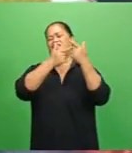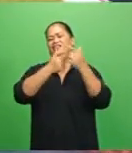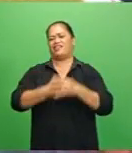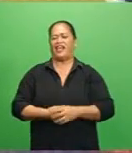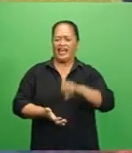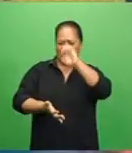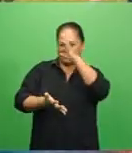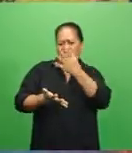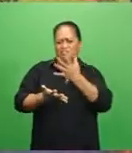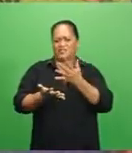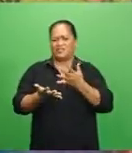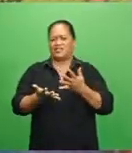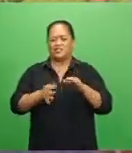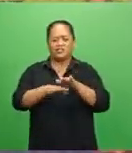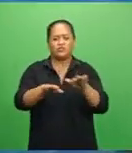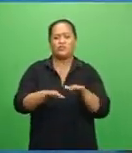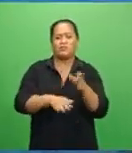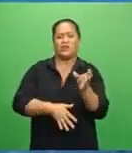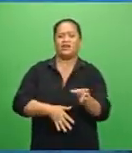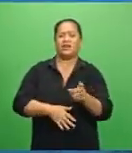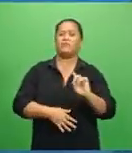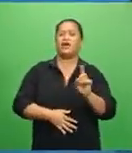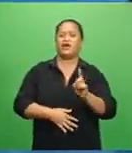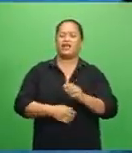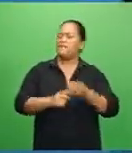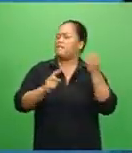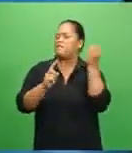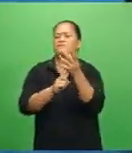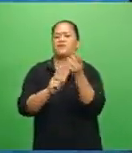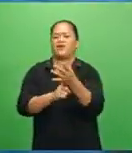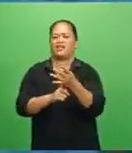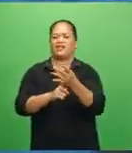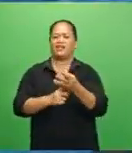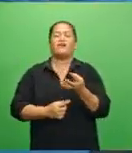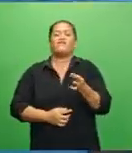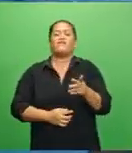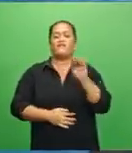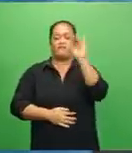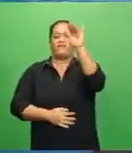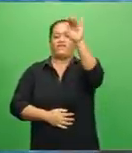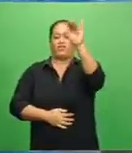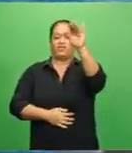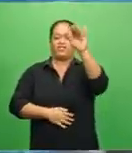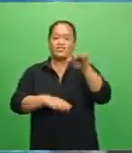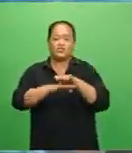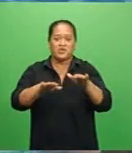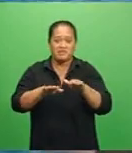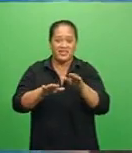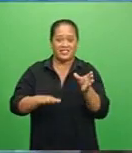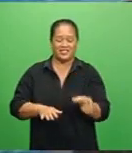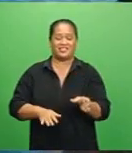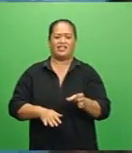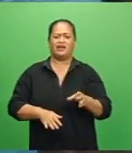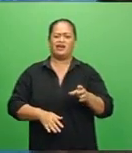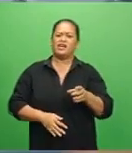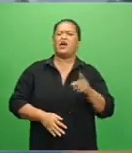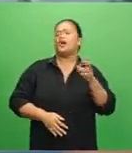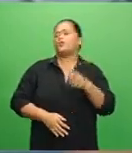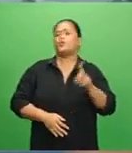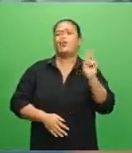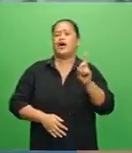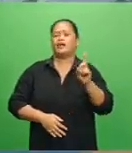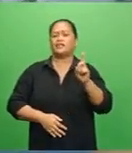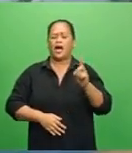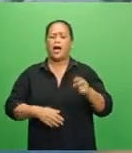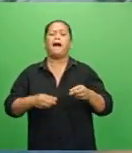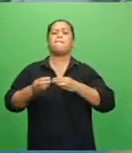experienced swimmer, Rover says it is critical for young and upcoming swimming champions to manage their time wisely. My advice is